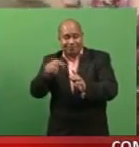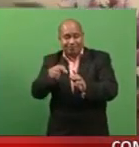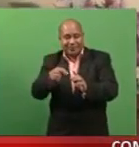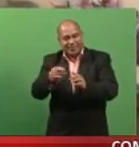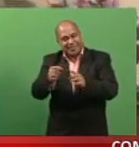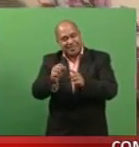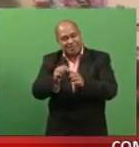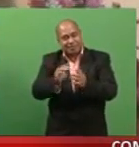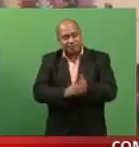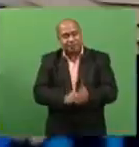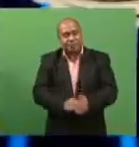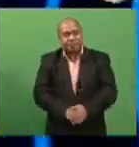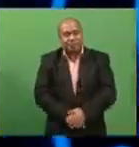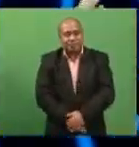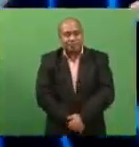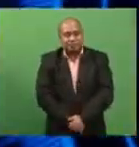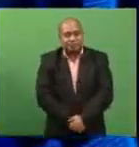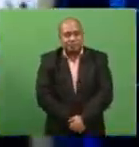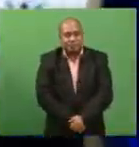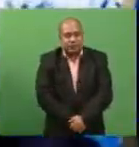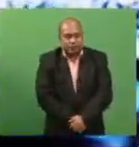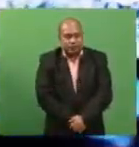the break.